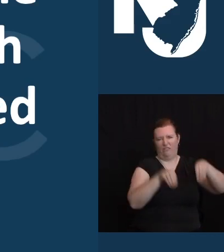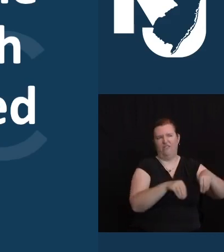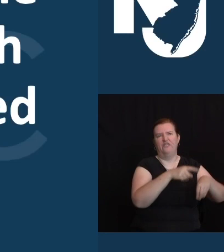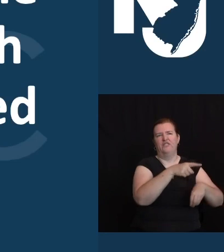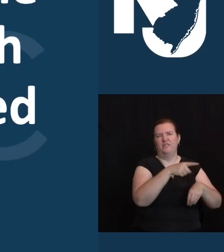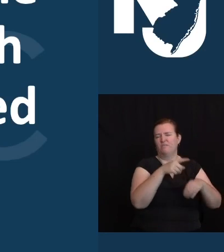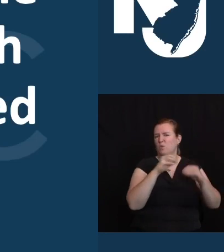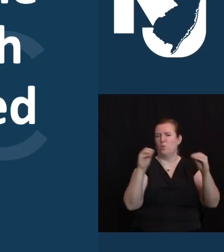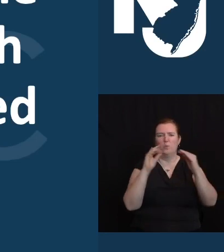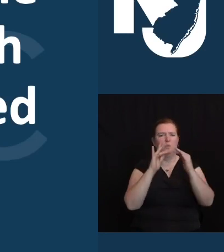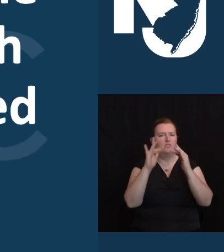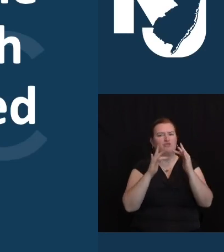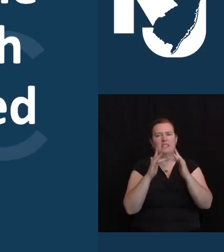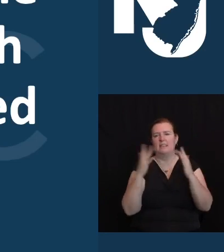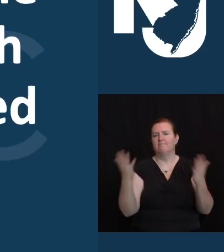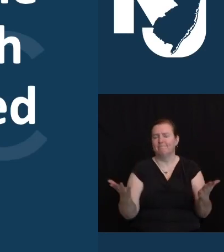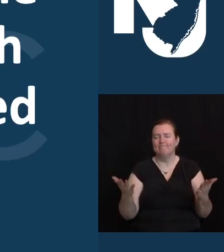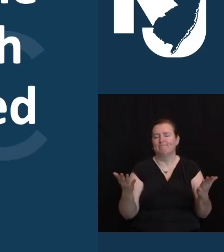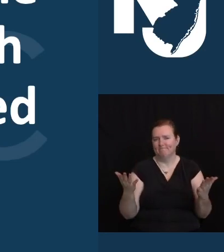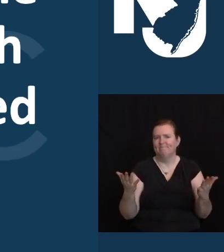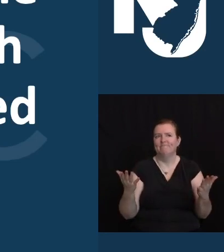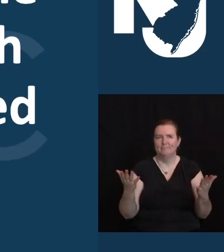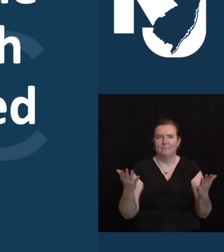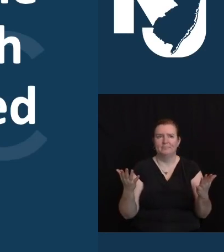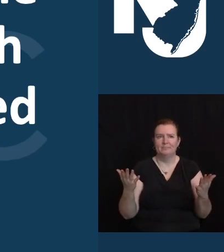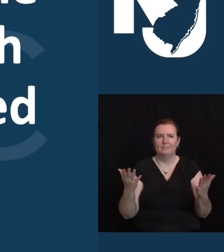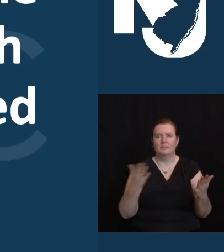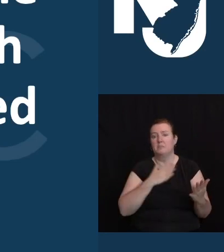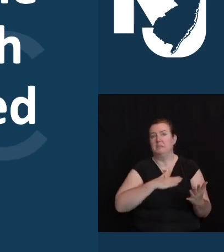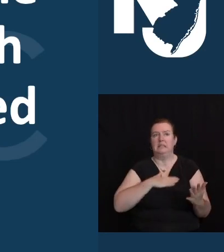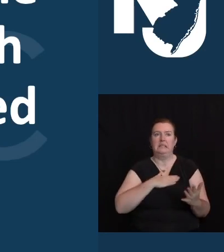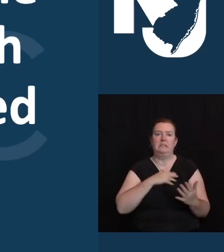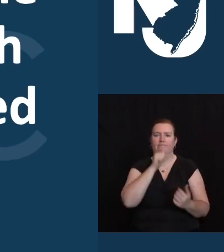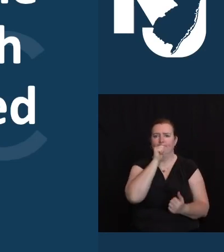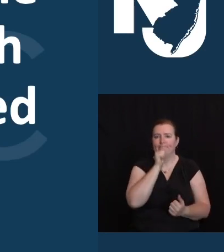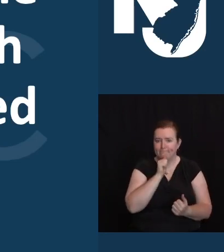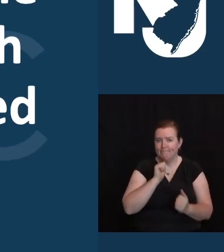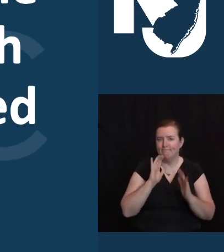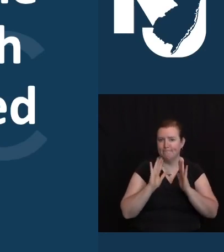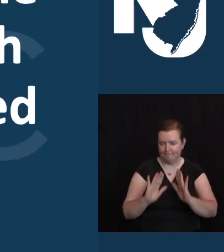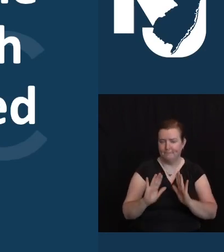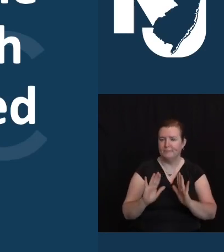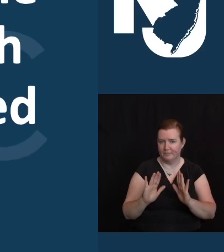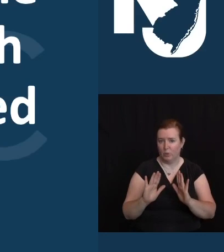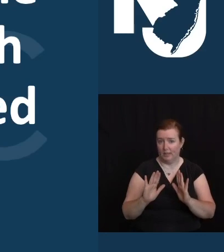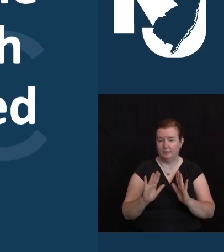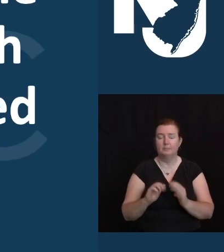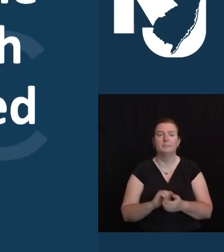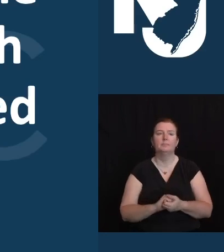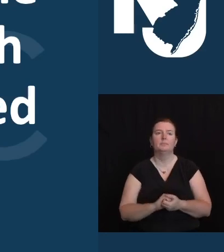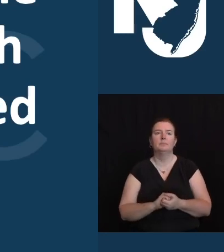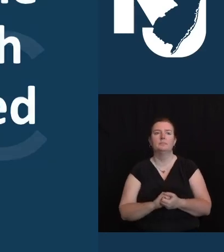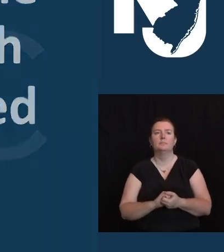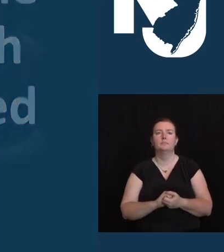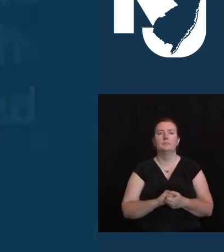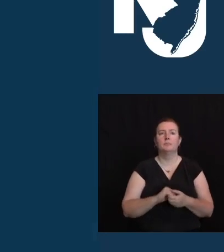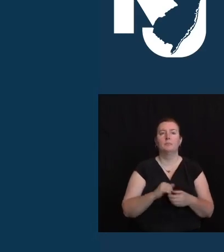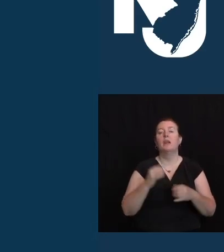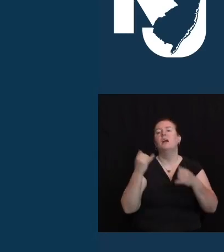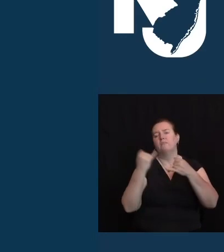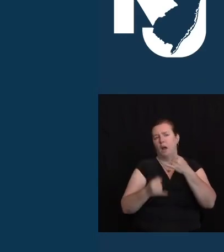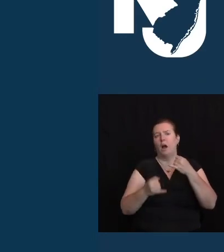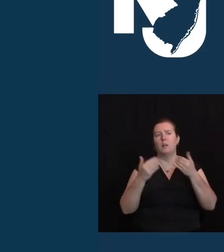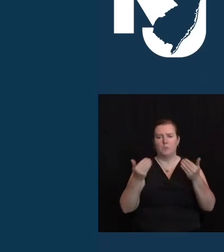connectivity. So please, again, continue to bear with these folks. And finally, before we get to the